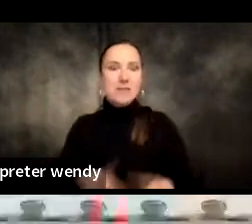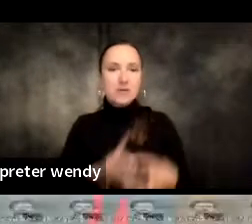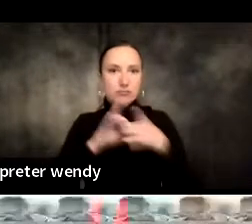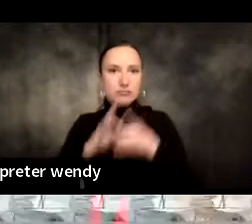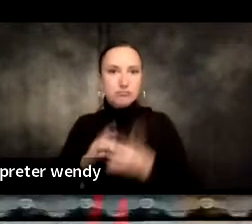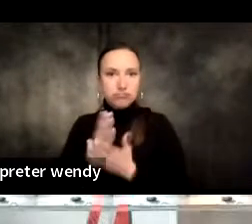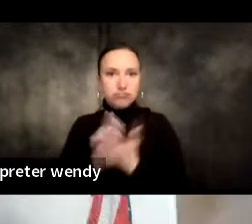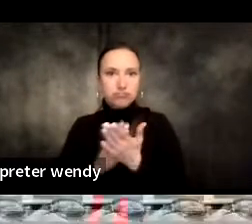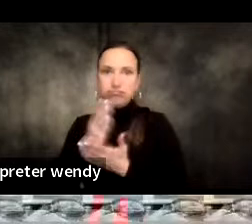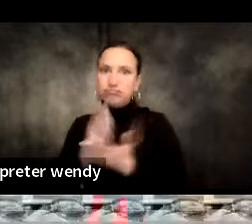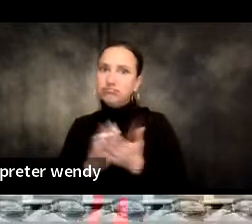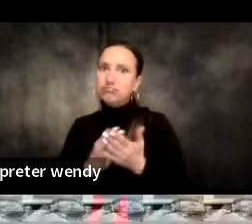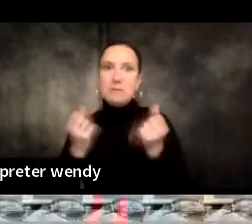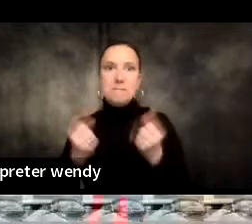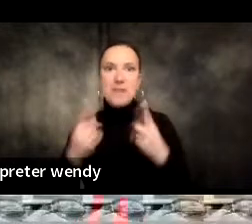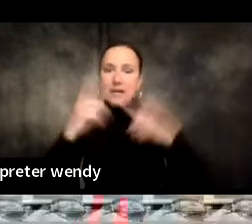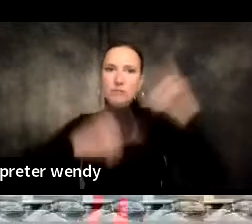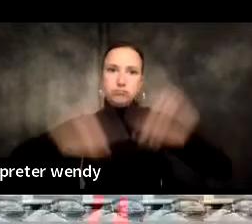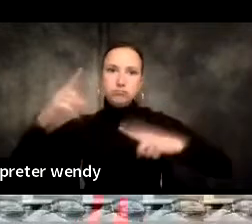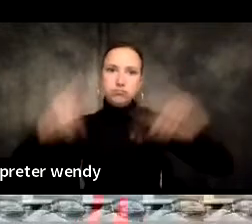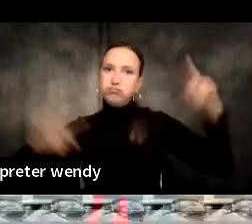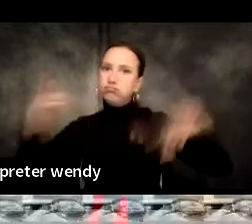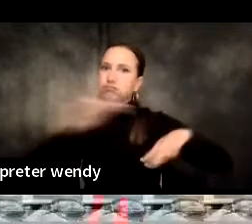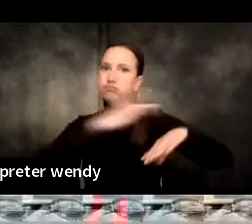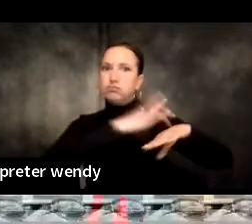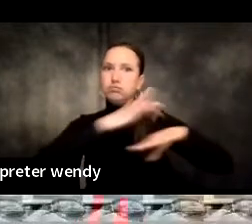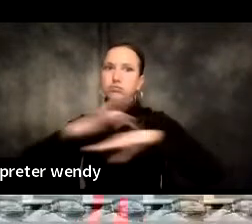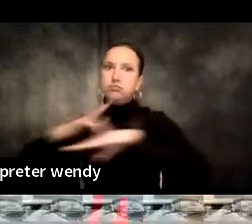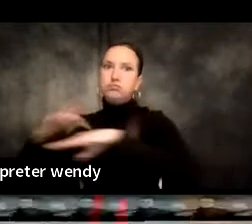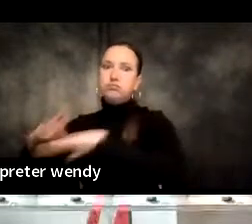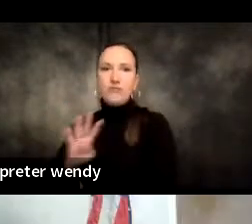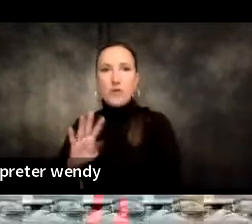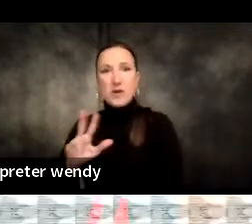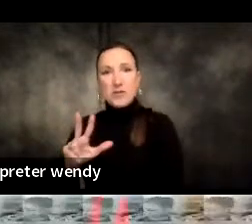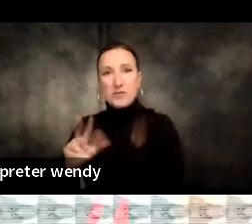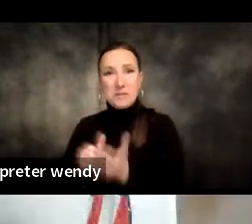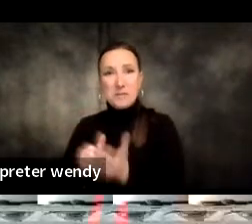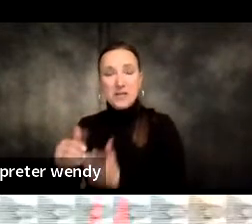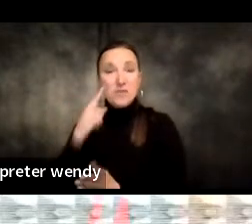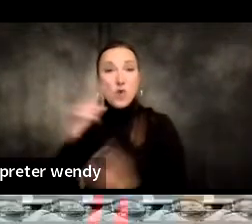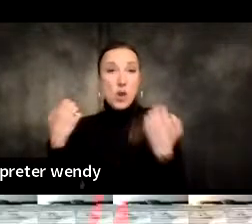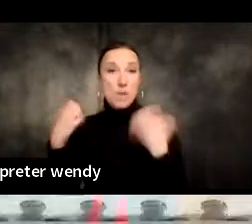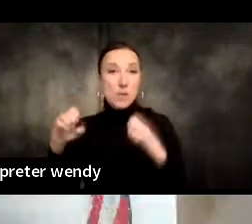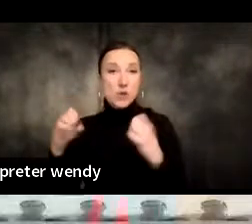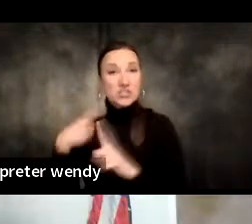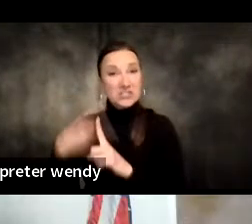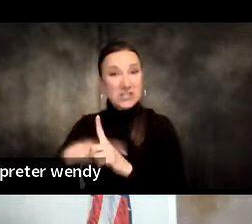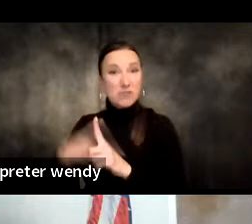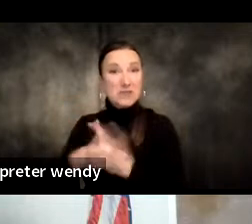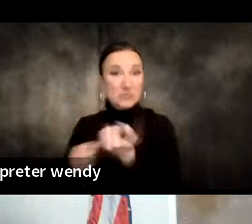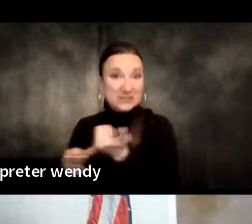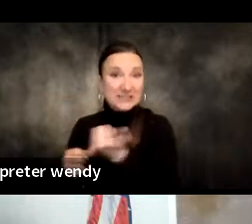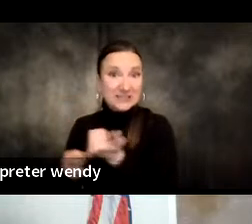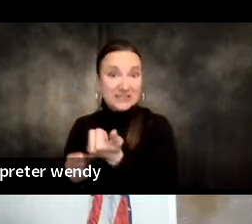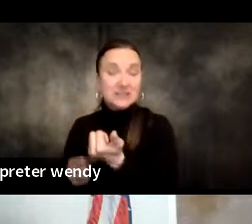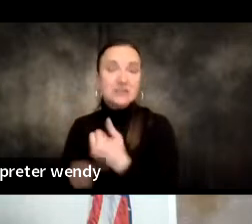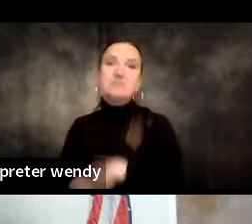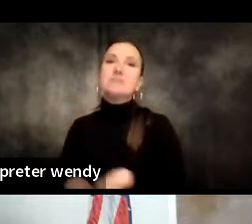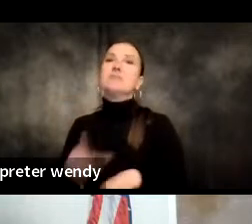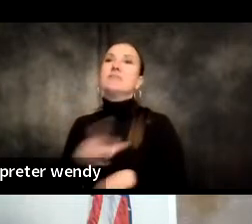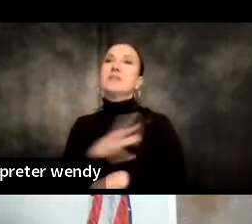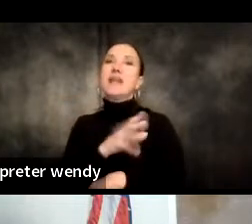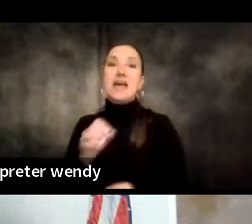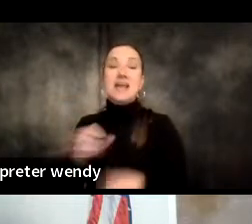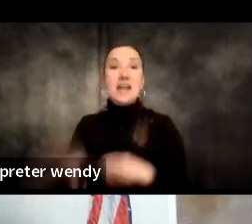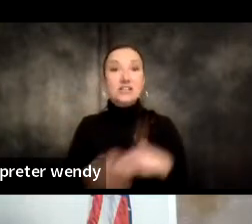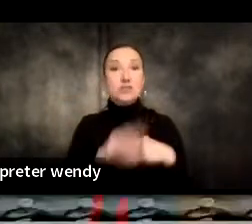across a number of areas, including $43 million for emergency rental assistance that we're doing now, and an additional